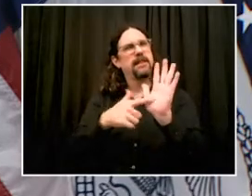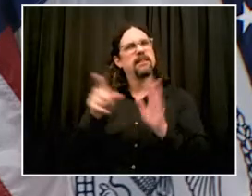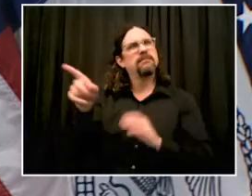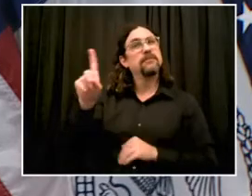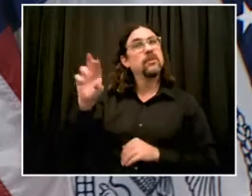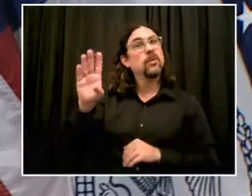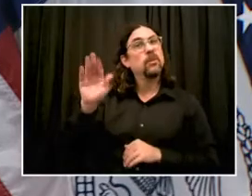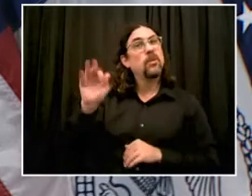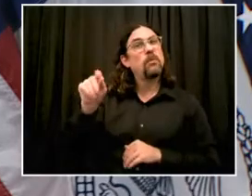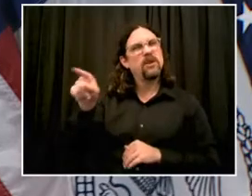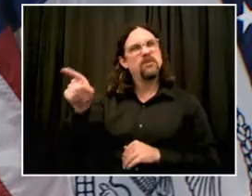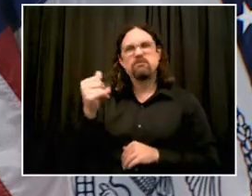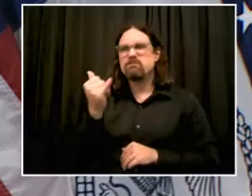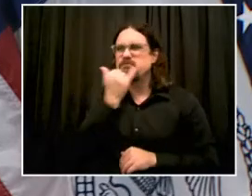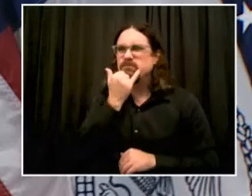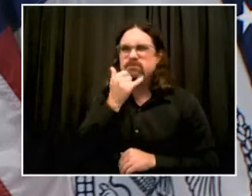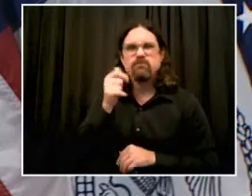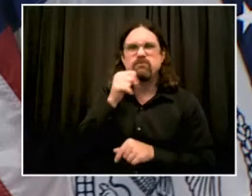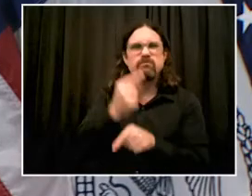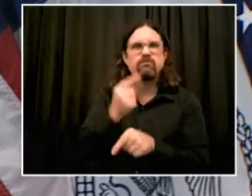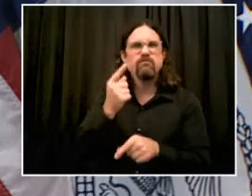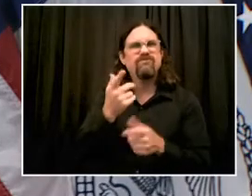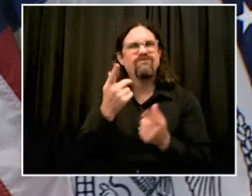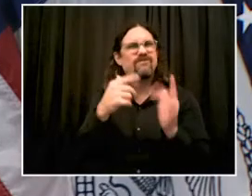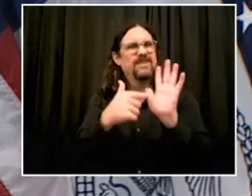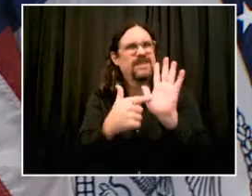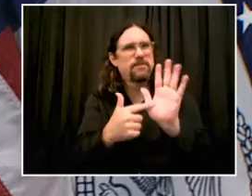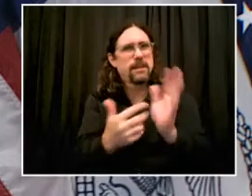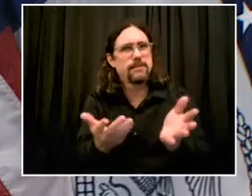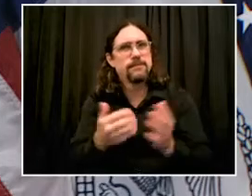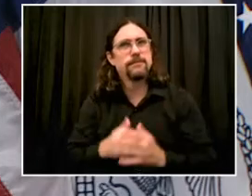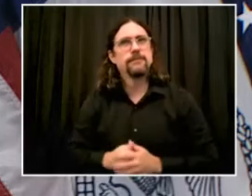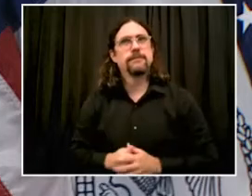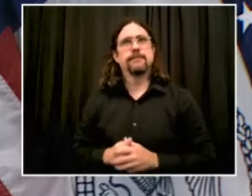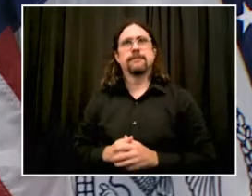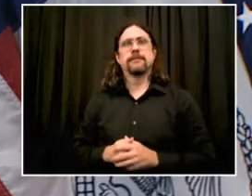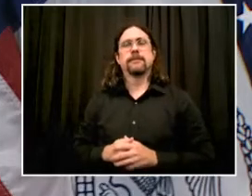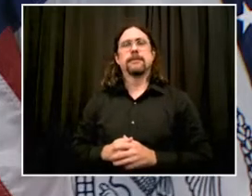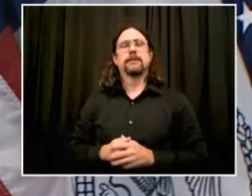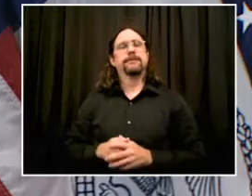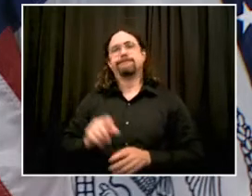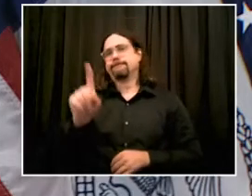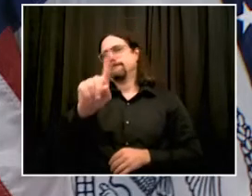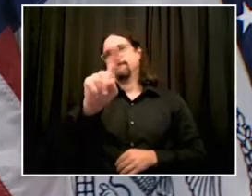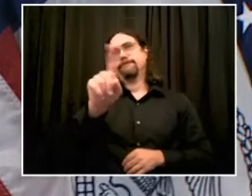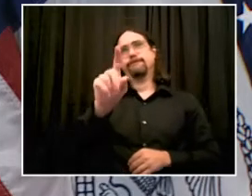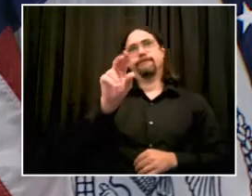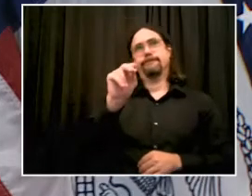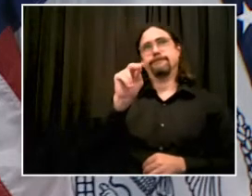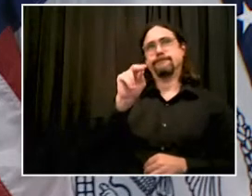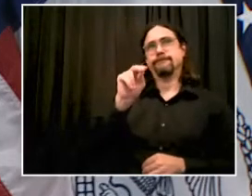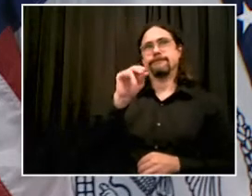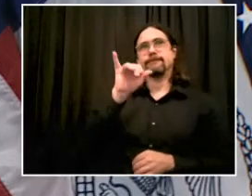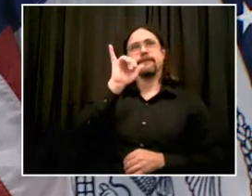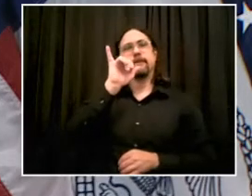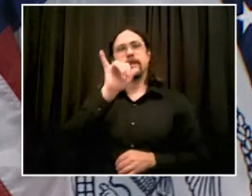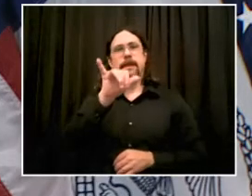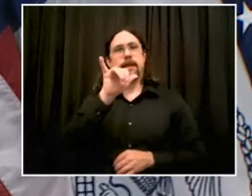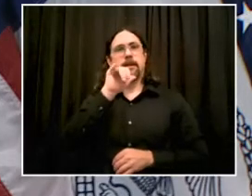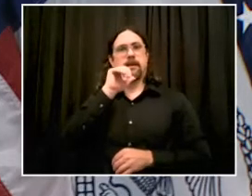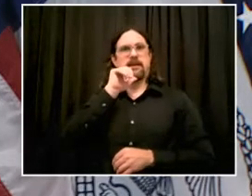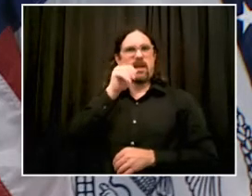respect Dr. Barbeau. I named her health commissioner. So let's begin at the beginning. I named